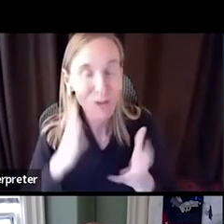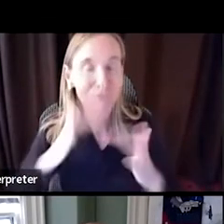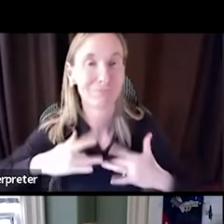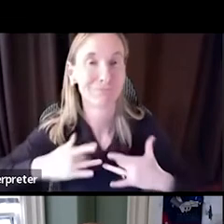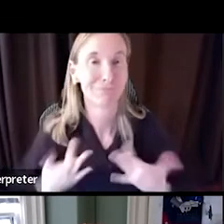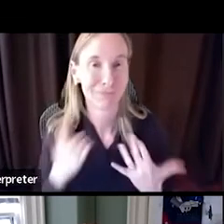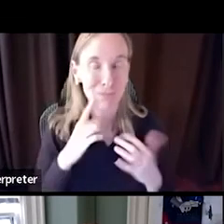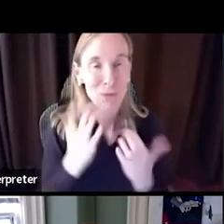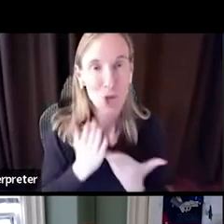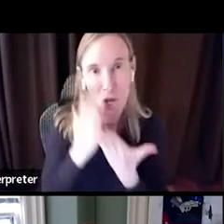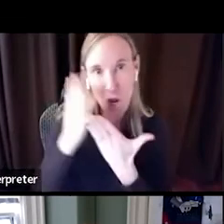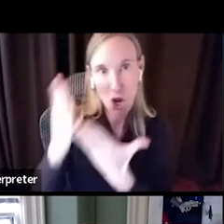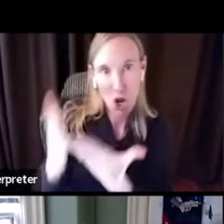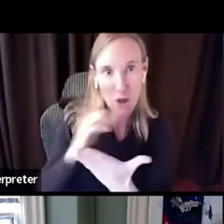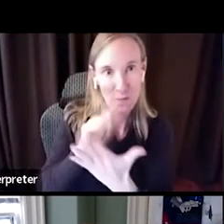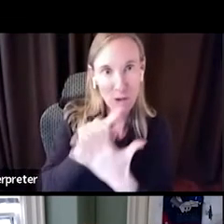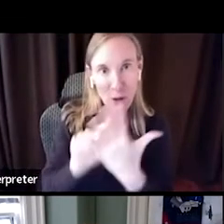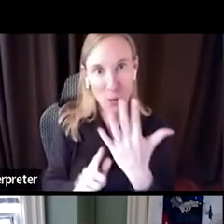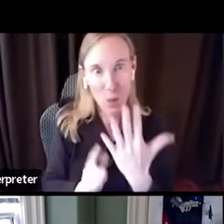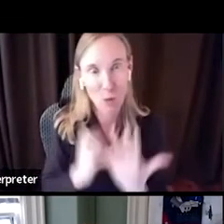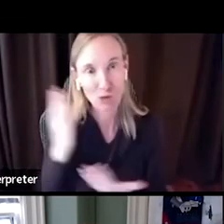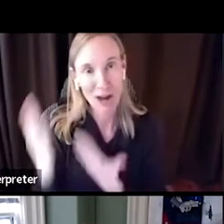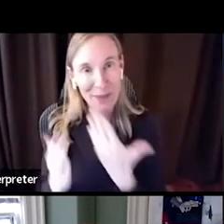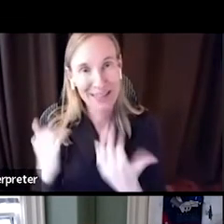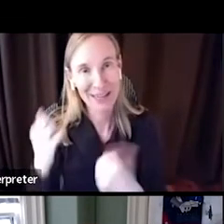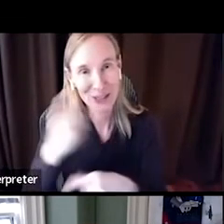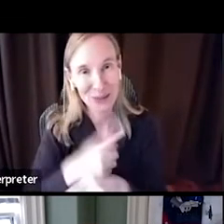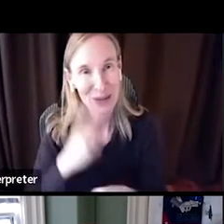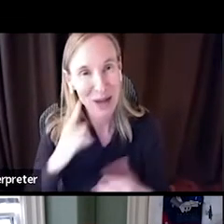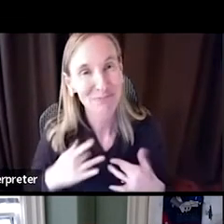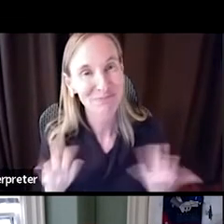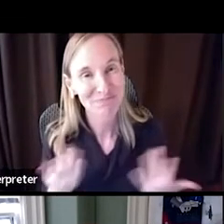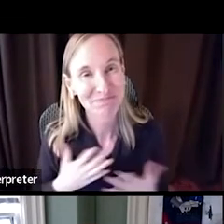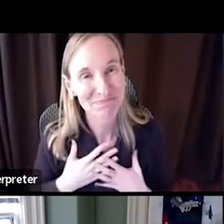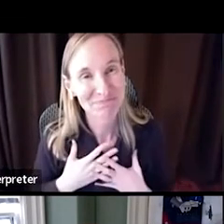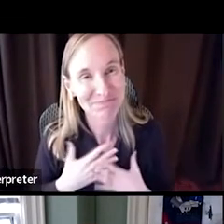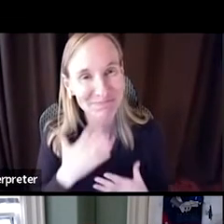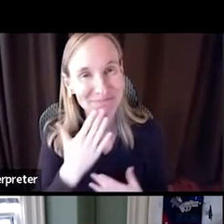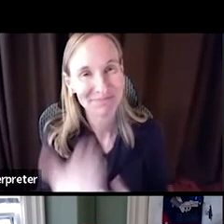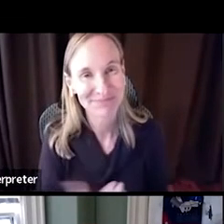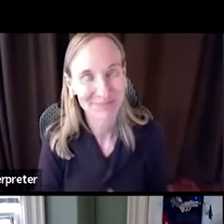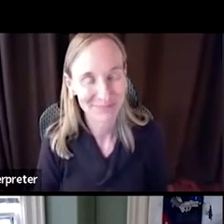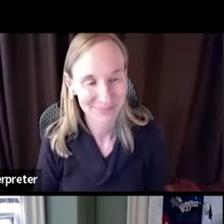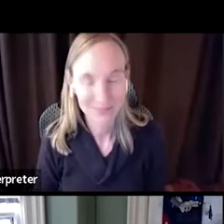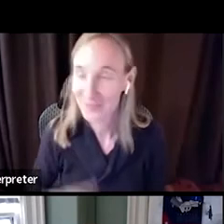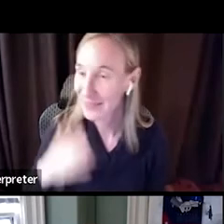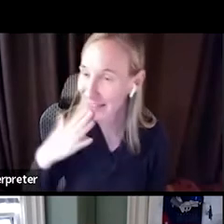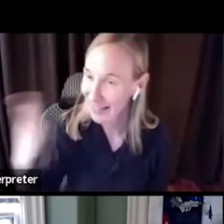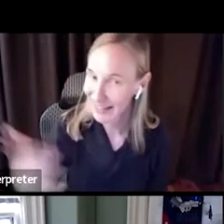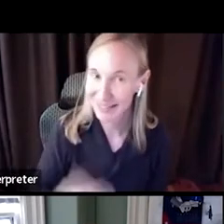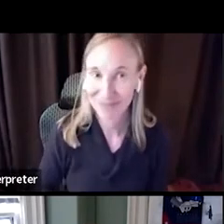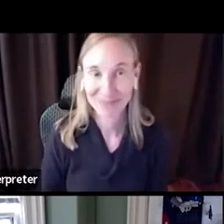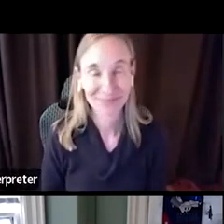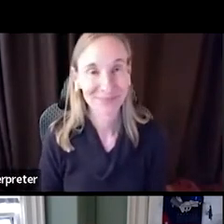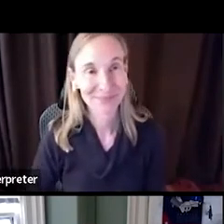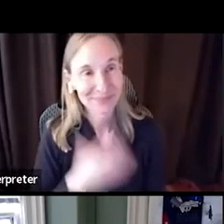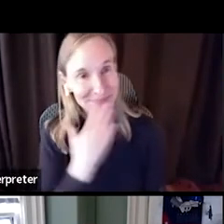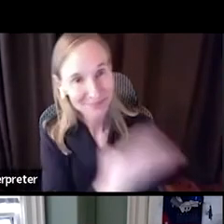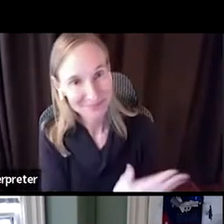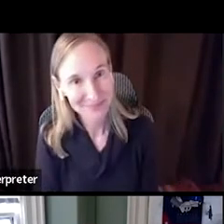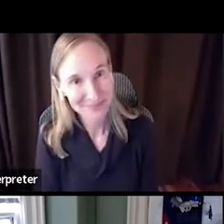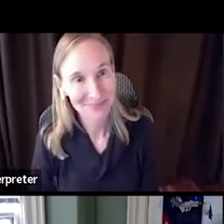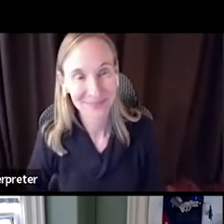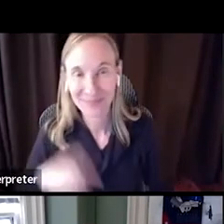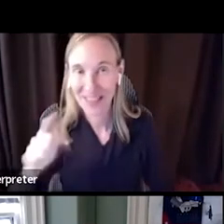offering the recommendations here for you today. Thank you. Thank you. And this whole